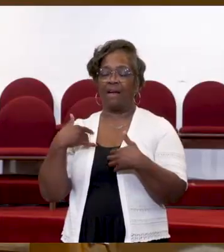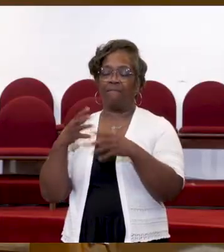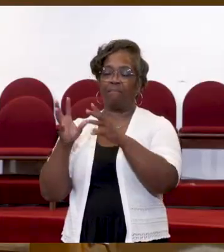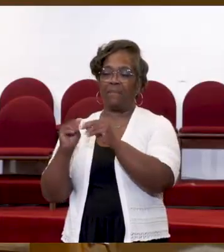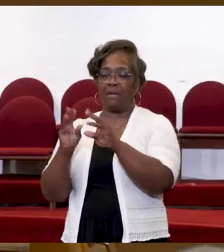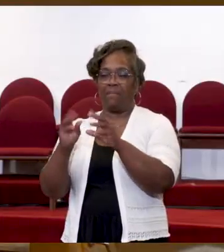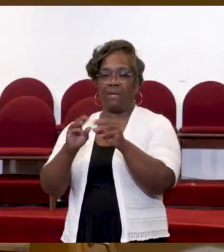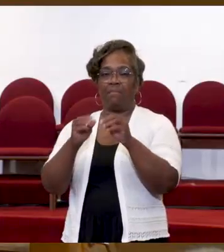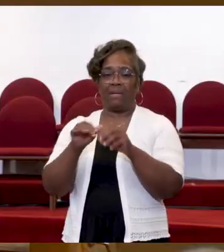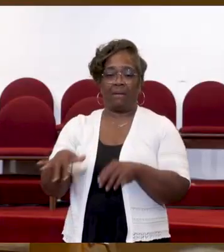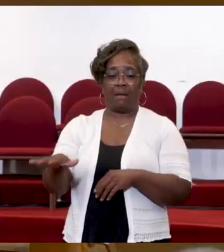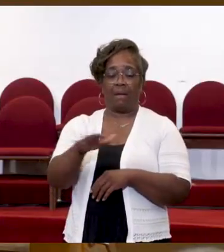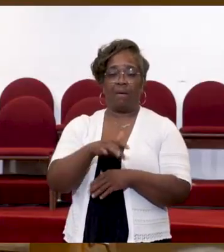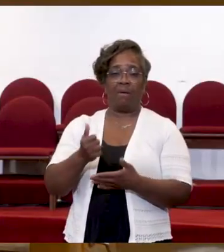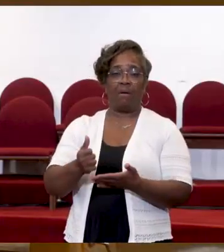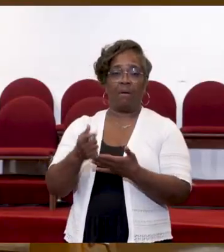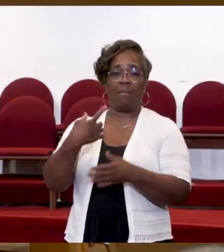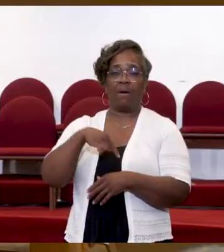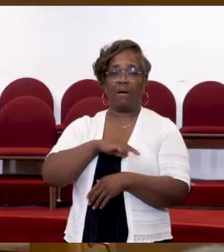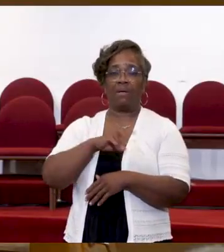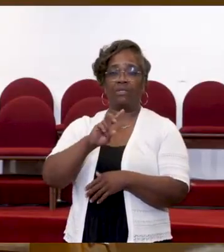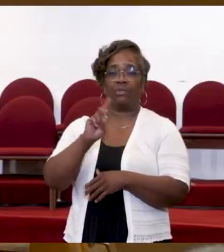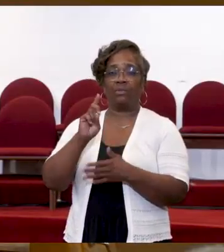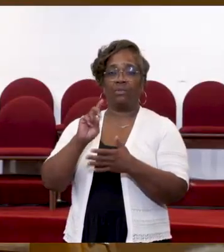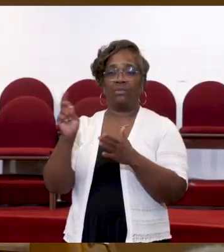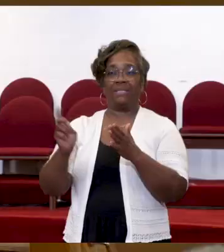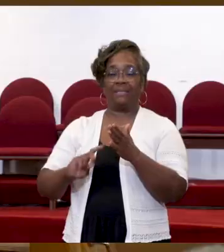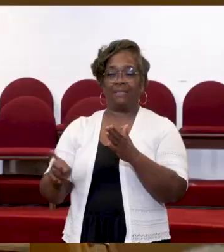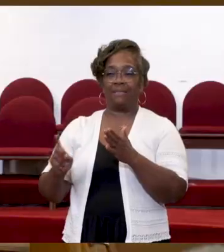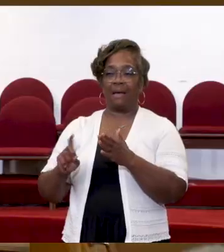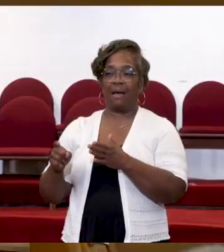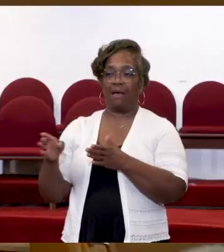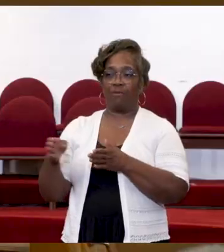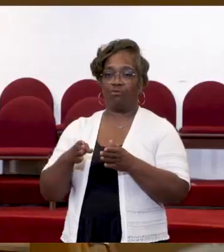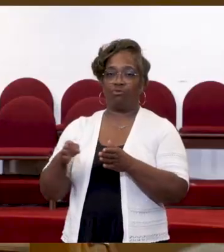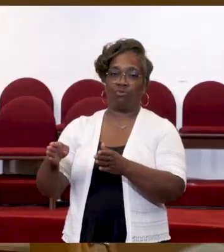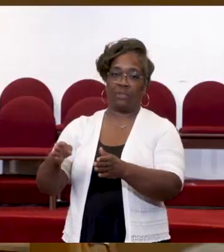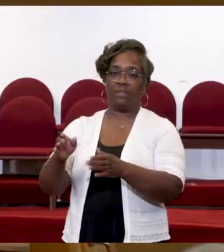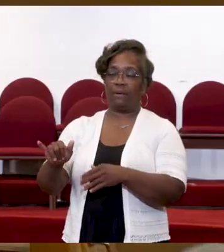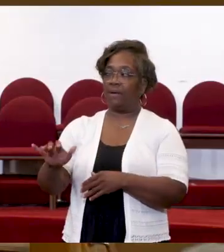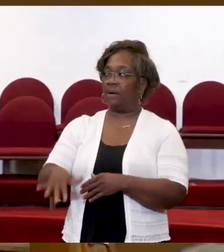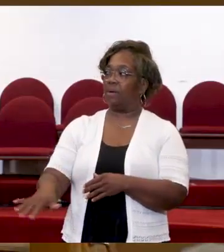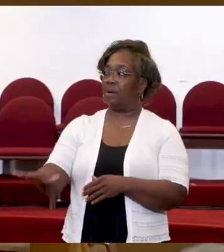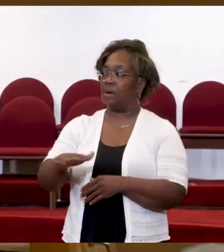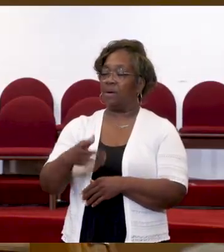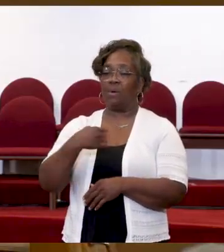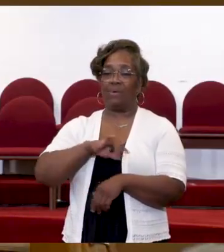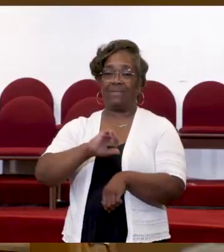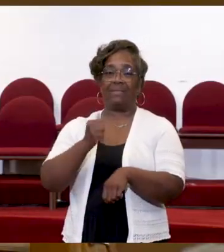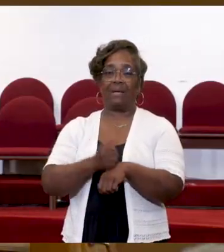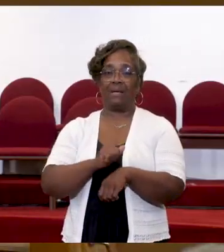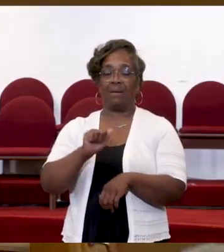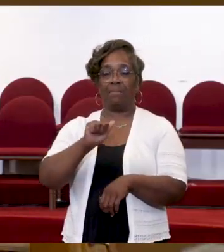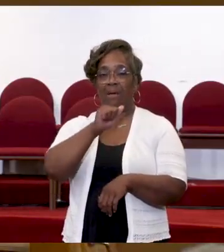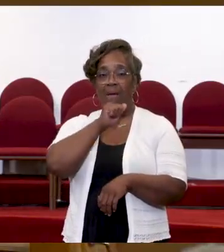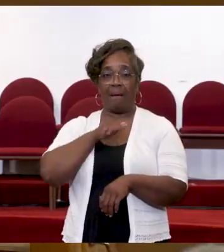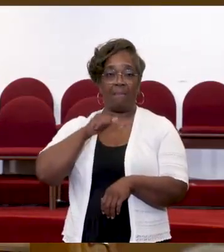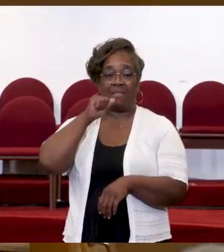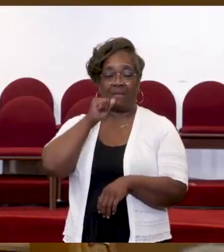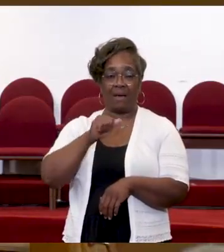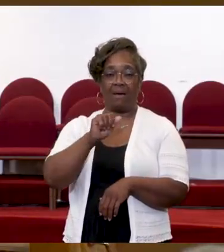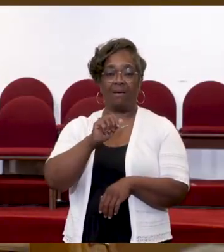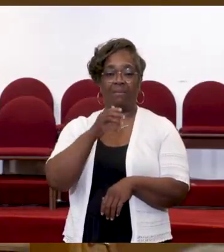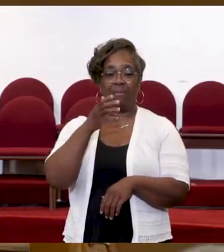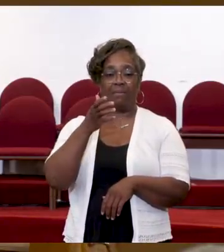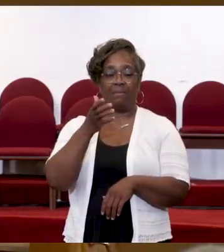actually helped us design the road flow in a way that didn't disrupt the neighborhood. When we put Amazon into the fairgrounds, the neighbors